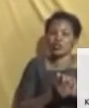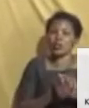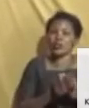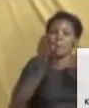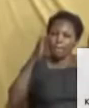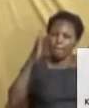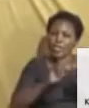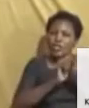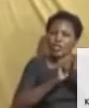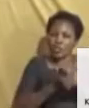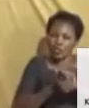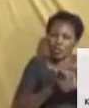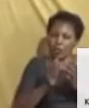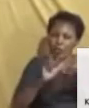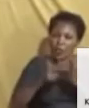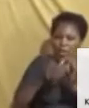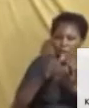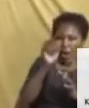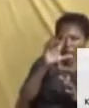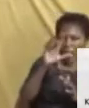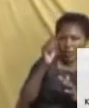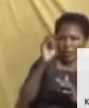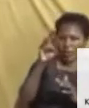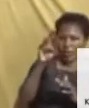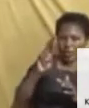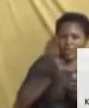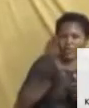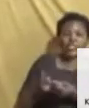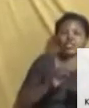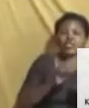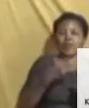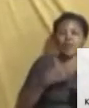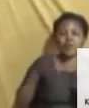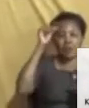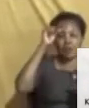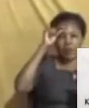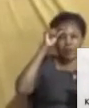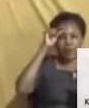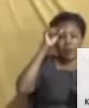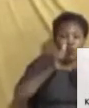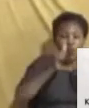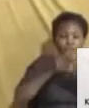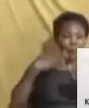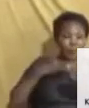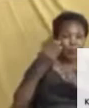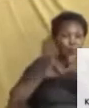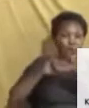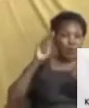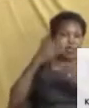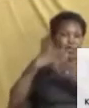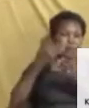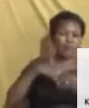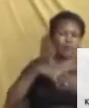alteration of the system of government which the people of Kenya had said will govern